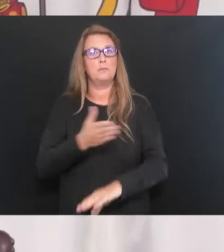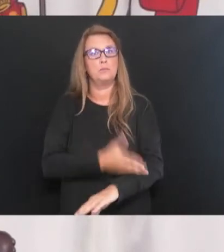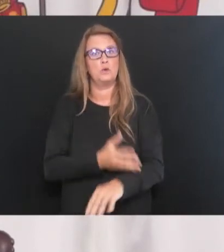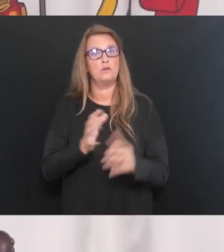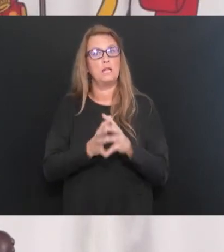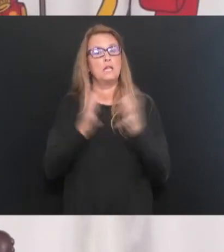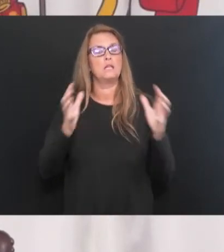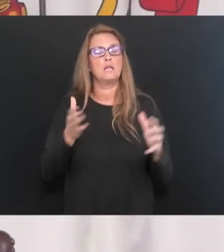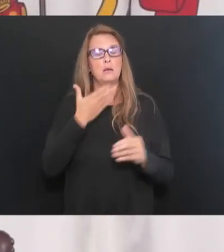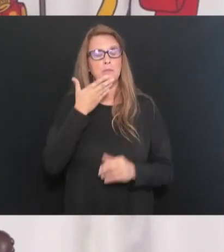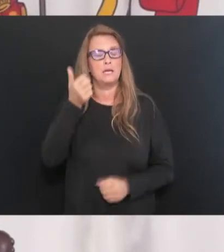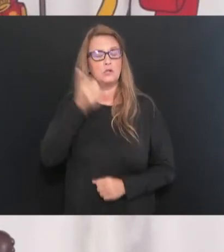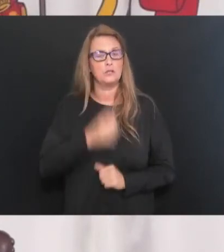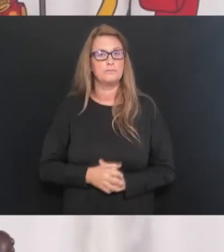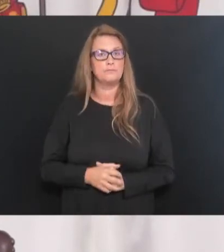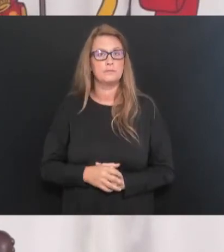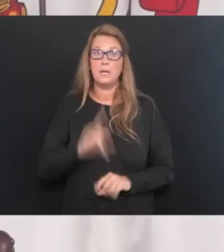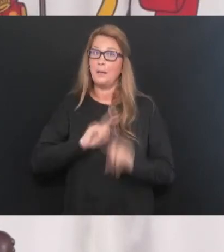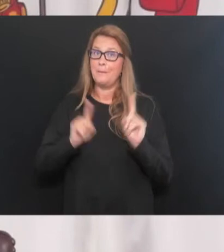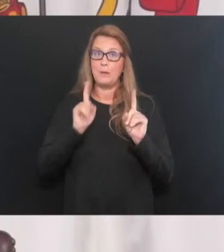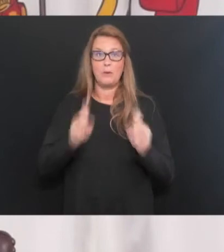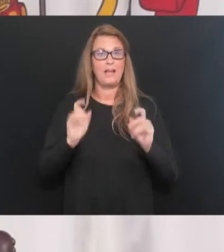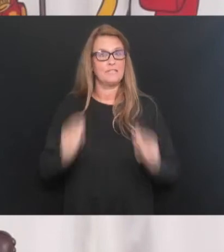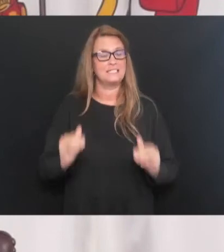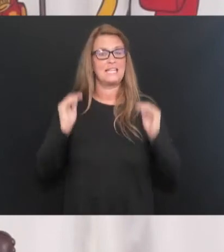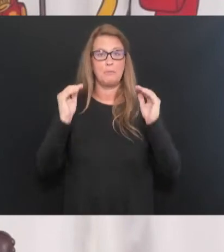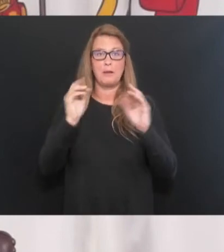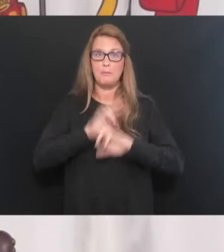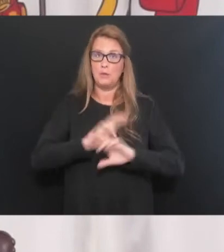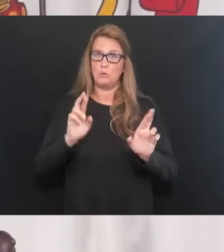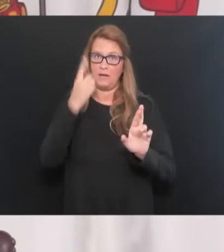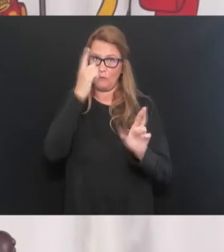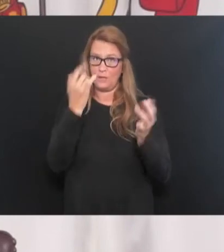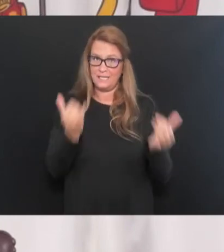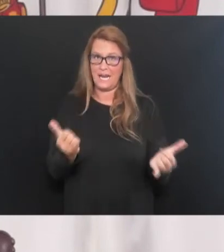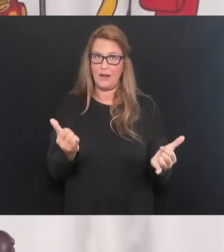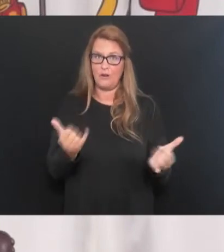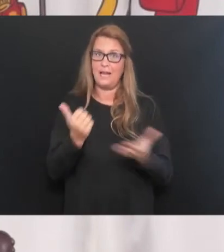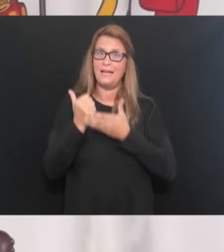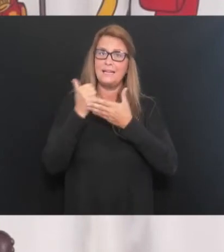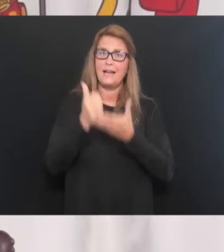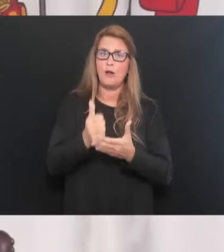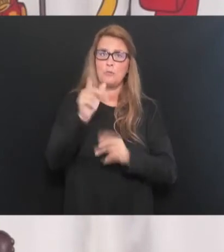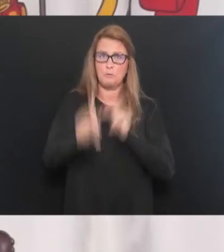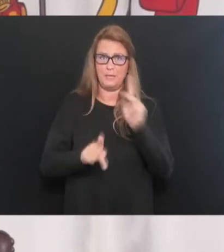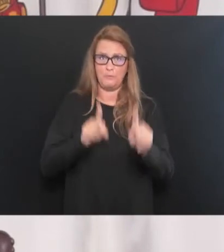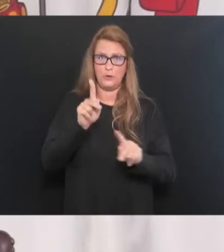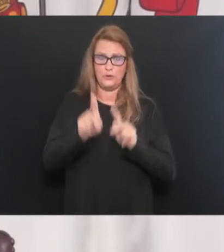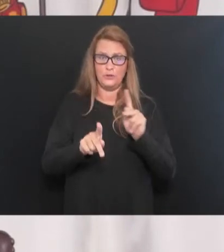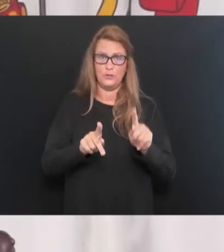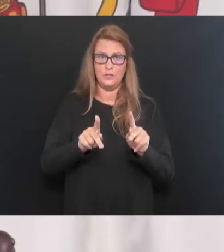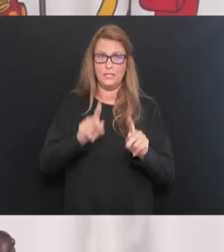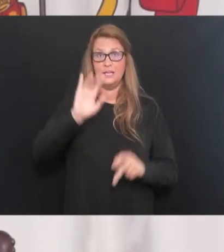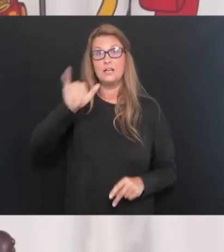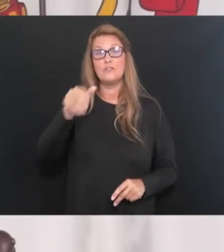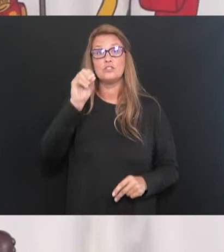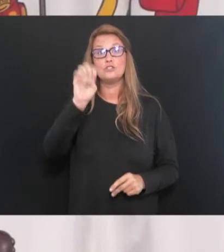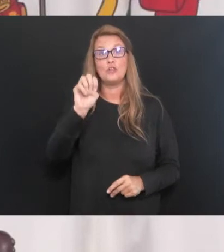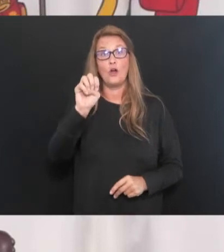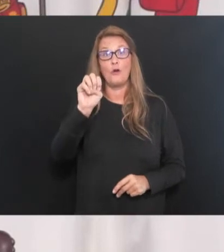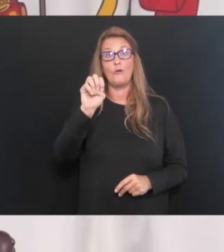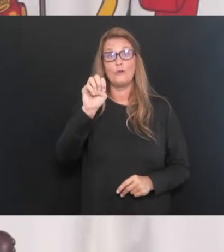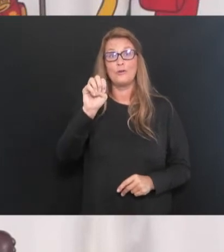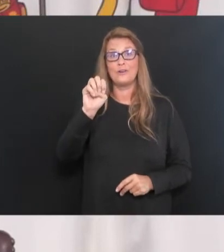lot better. We got to step up. We got to step up right now, and we got to help our people. And for Joe, our